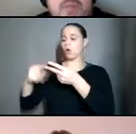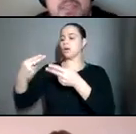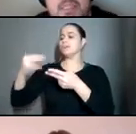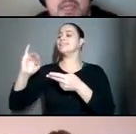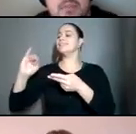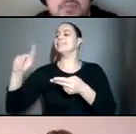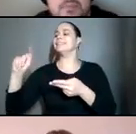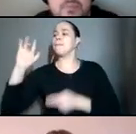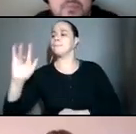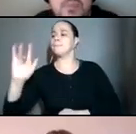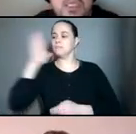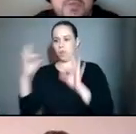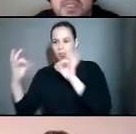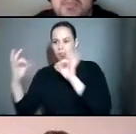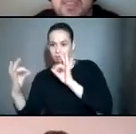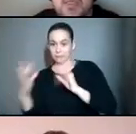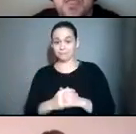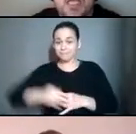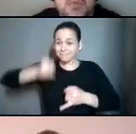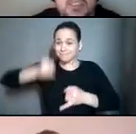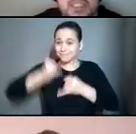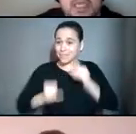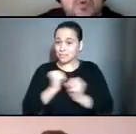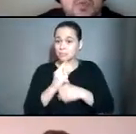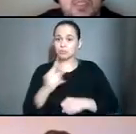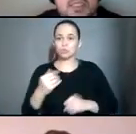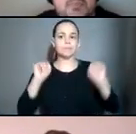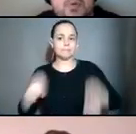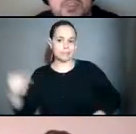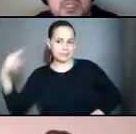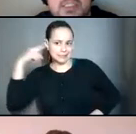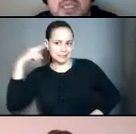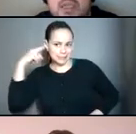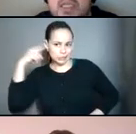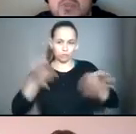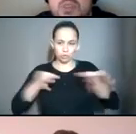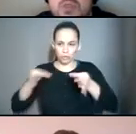Finally, be sure the volume is on so your child can hear the directions.